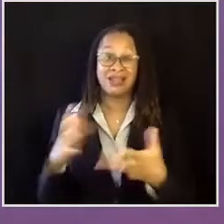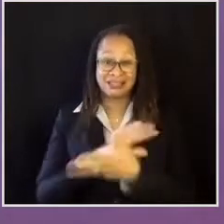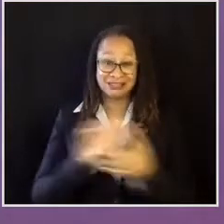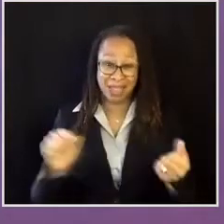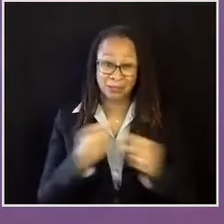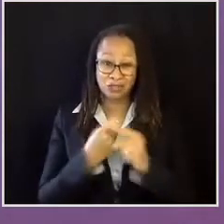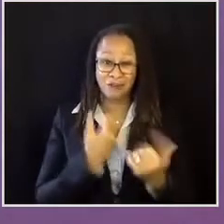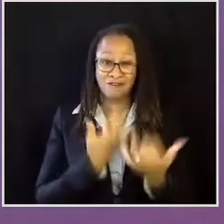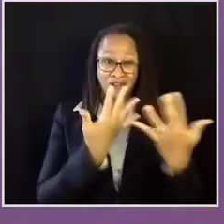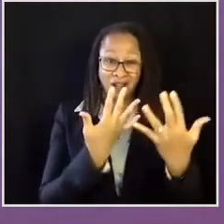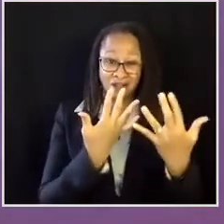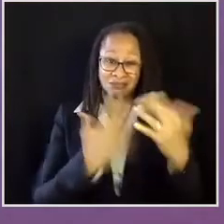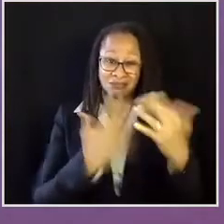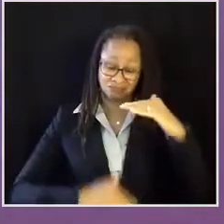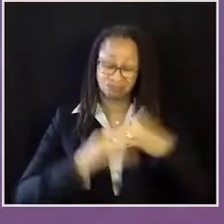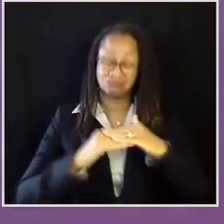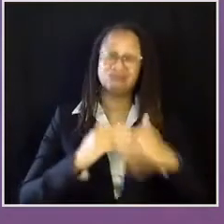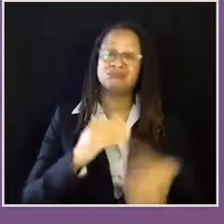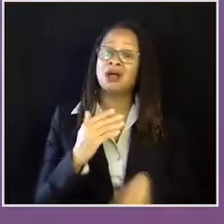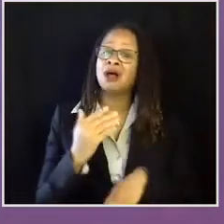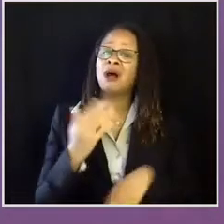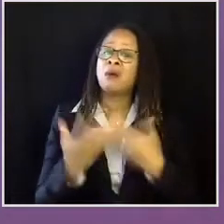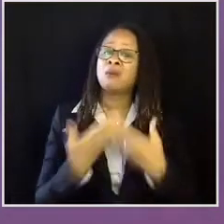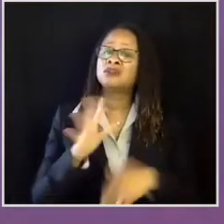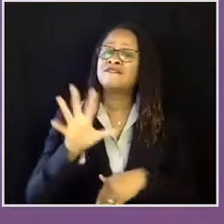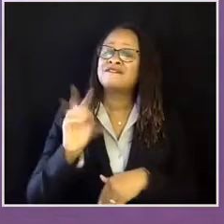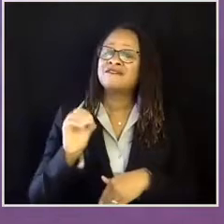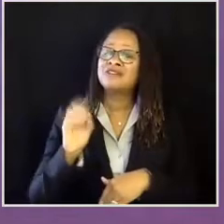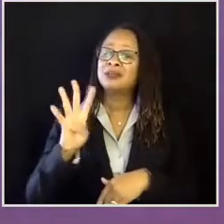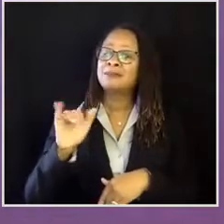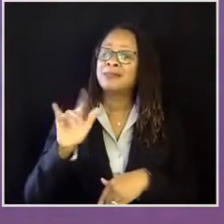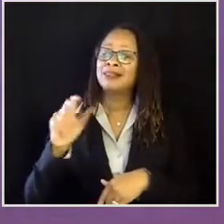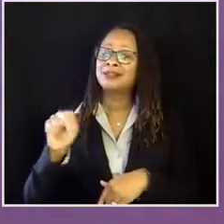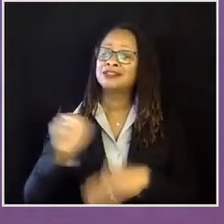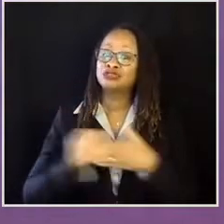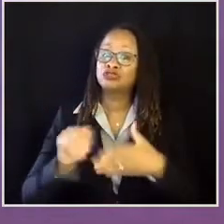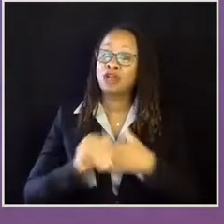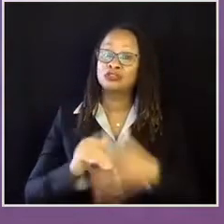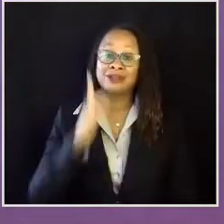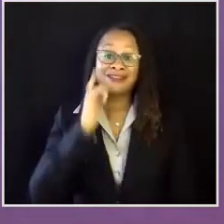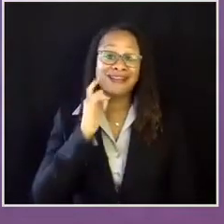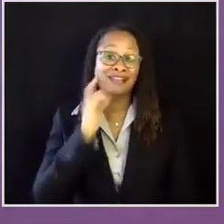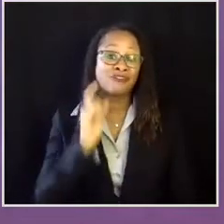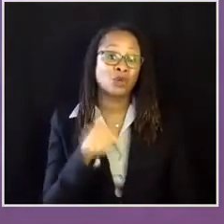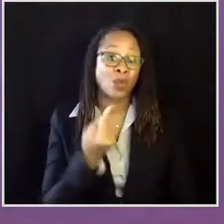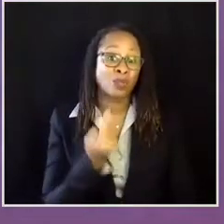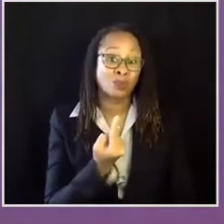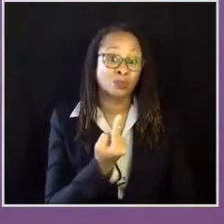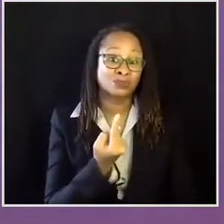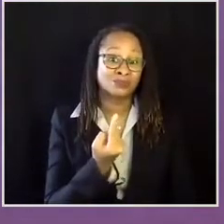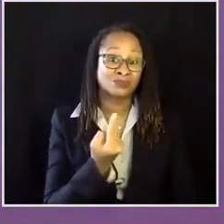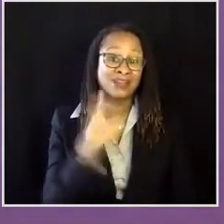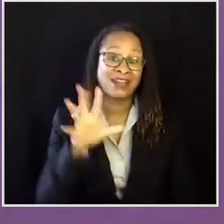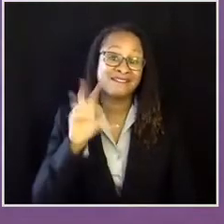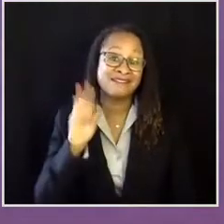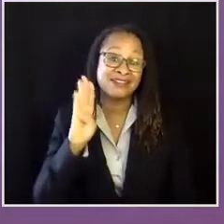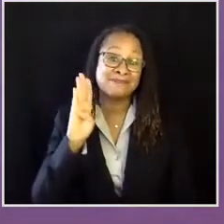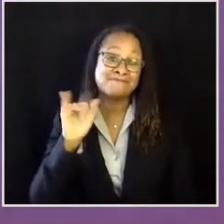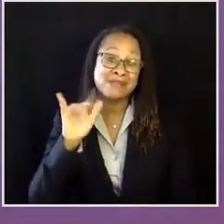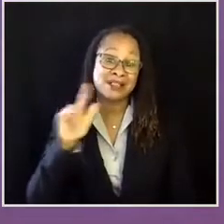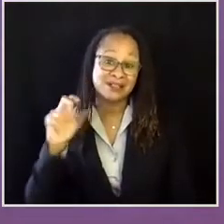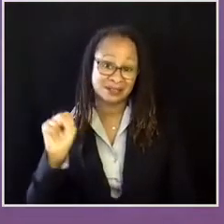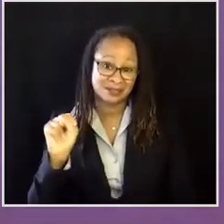reached nearly $50 billion in California alone. $50 billion. This